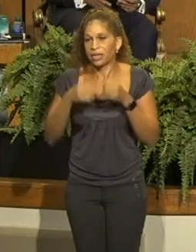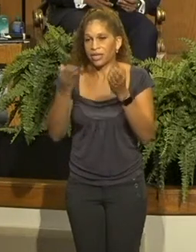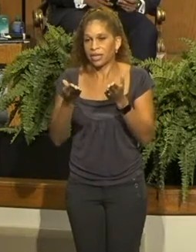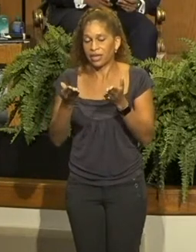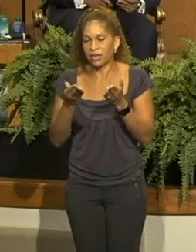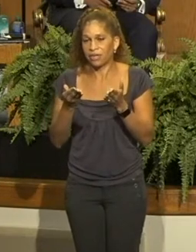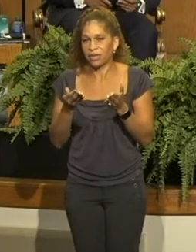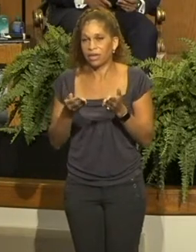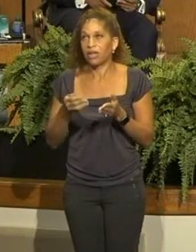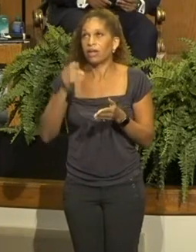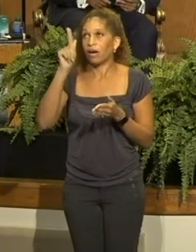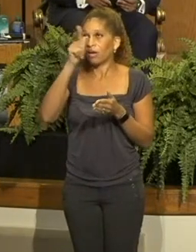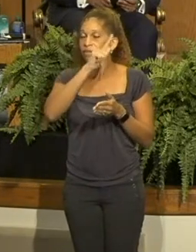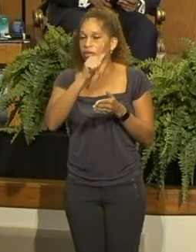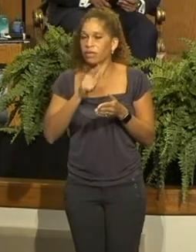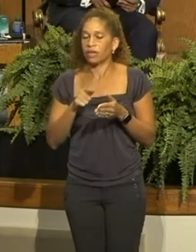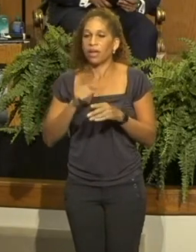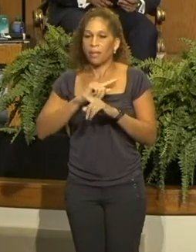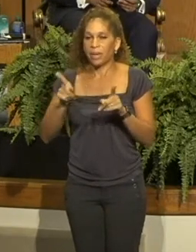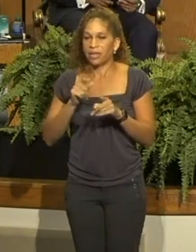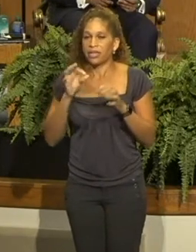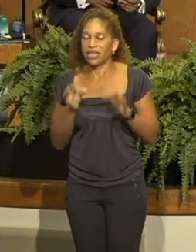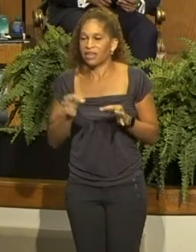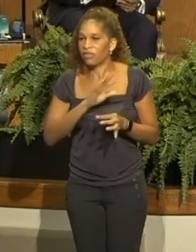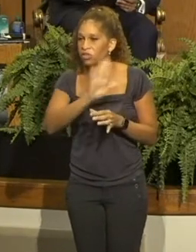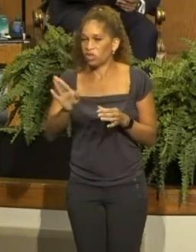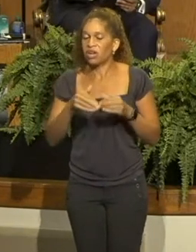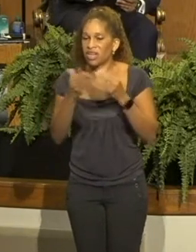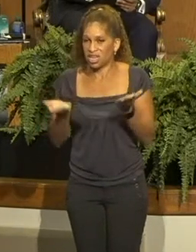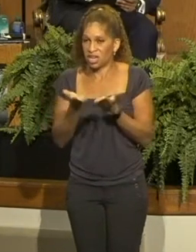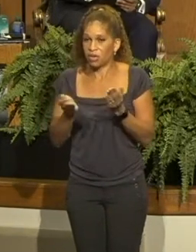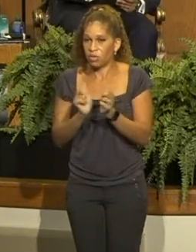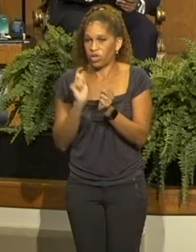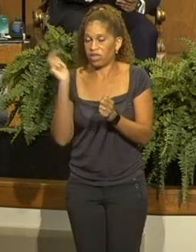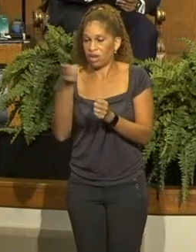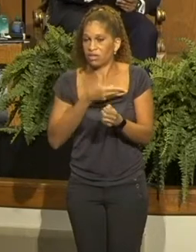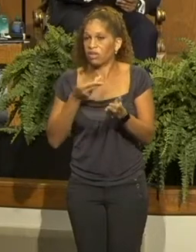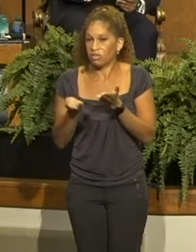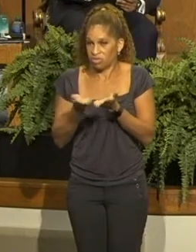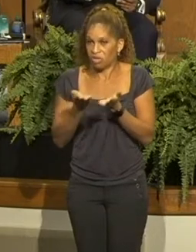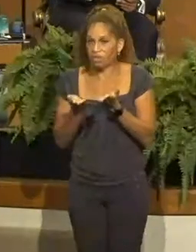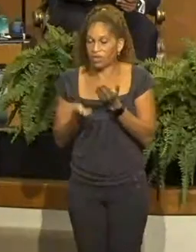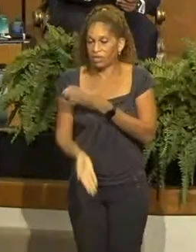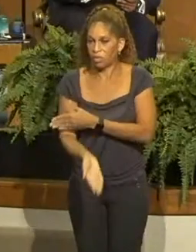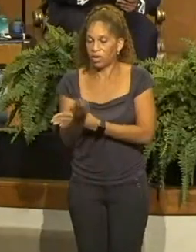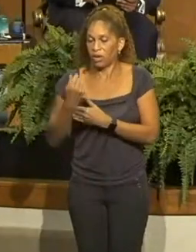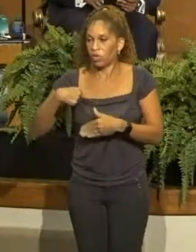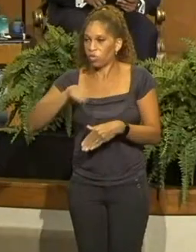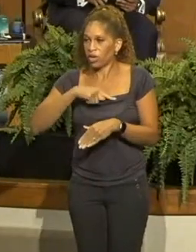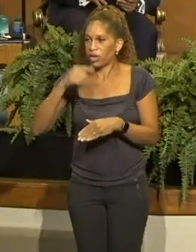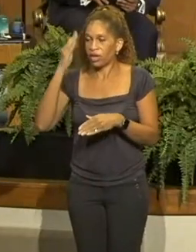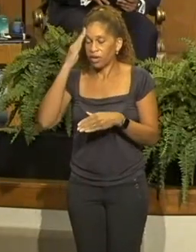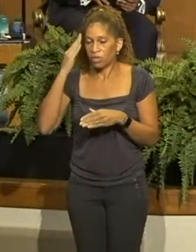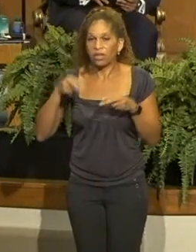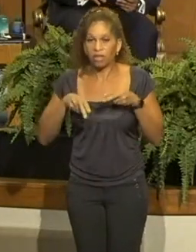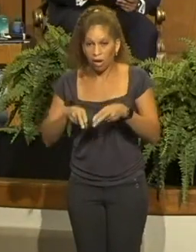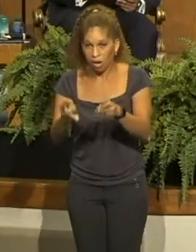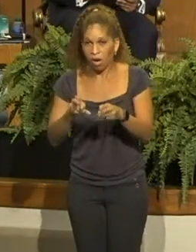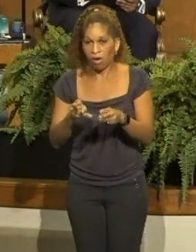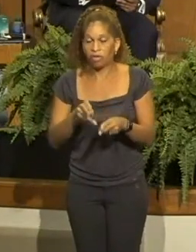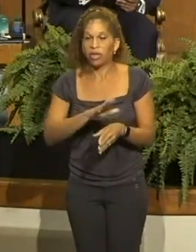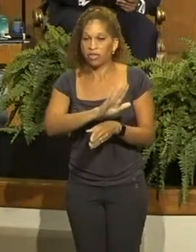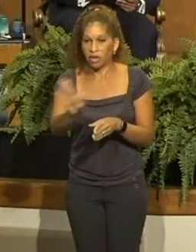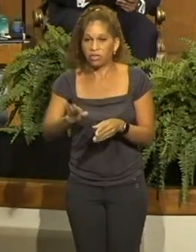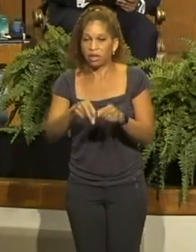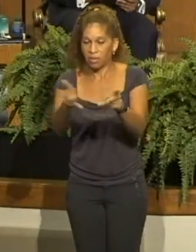on the screen. But if you're here with us serving in a sanctuary this morning, then we know that in the grand hall there are many receptacles where